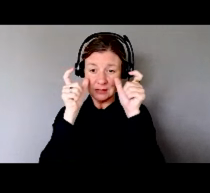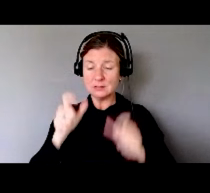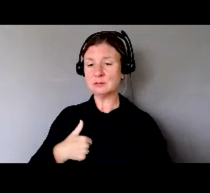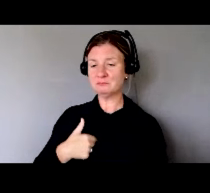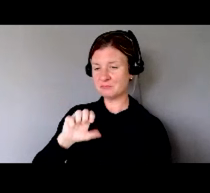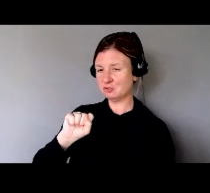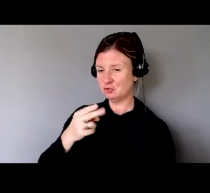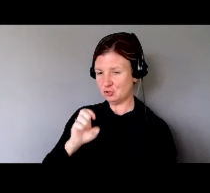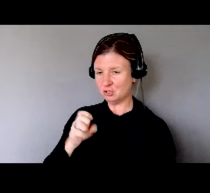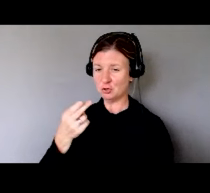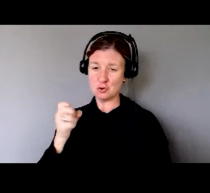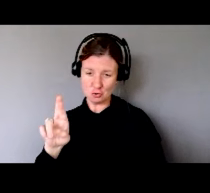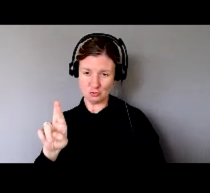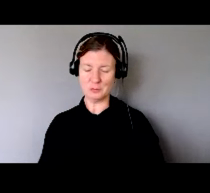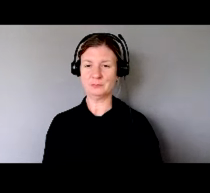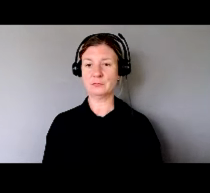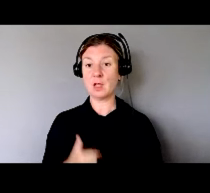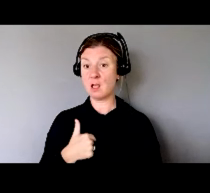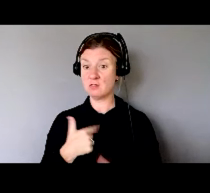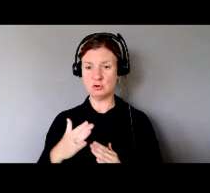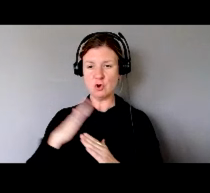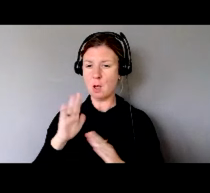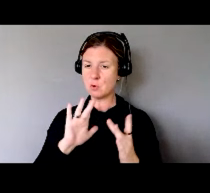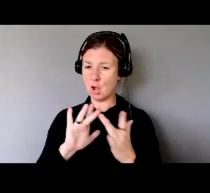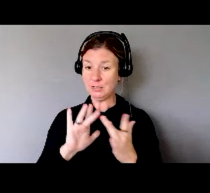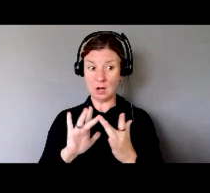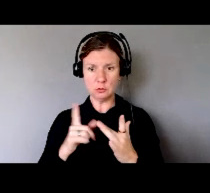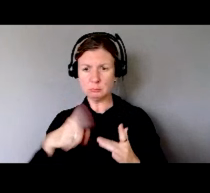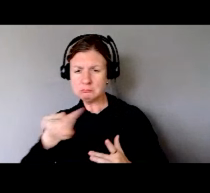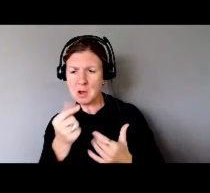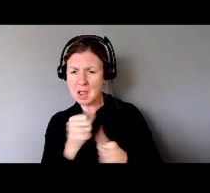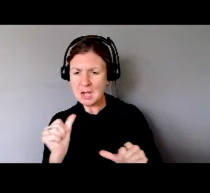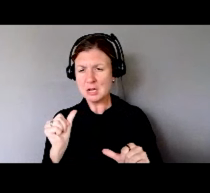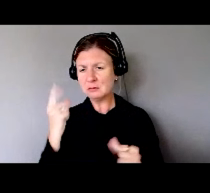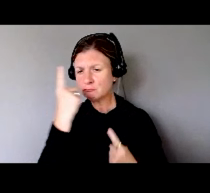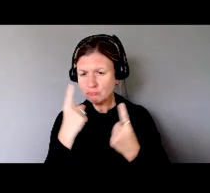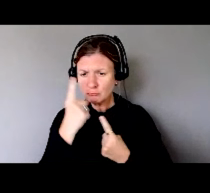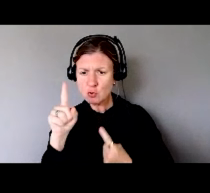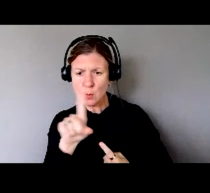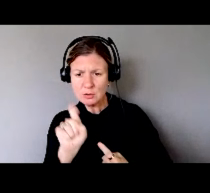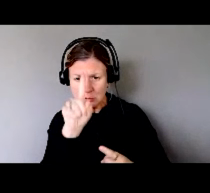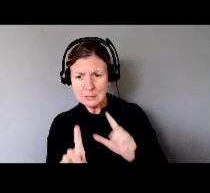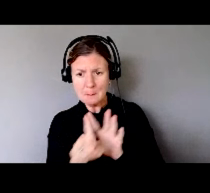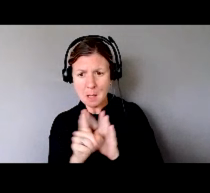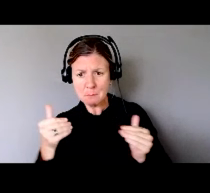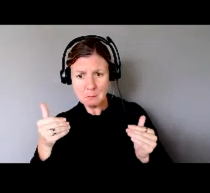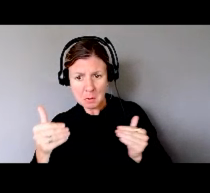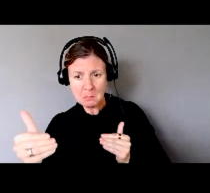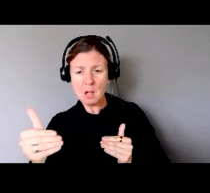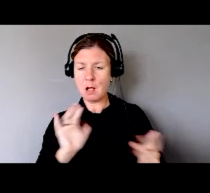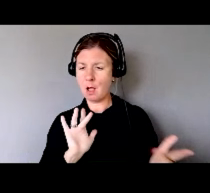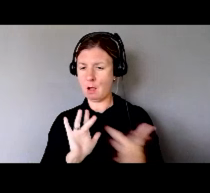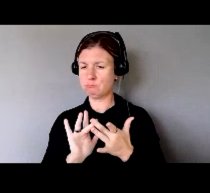she, her. I'm the main contact for this project. If you have any questions about this